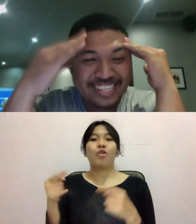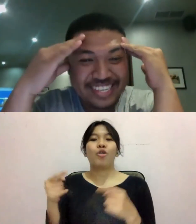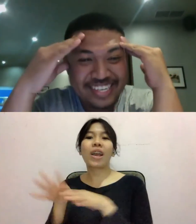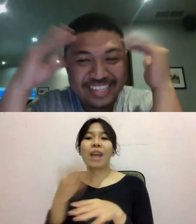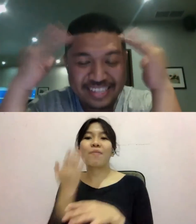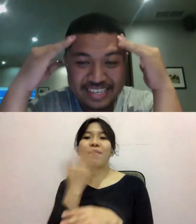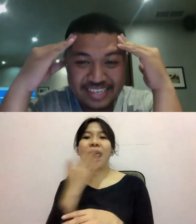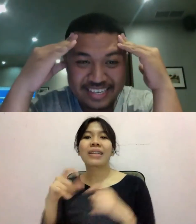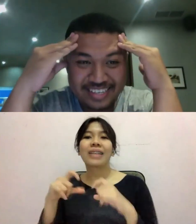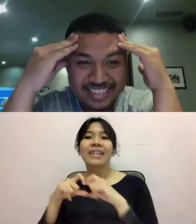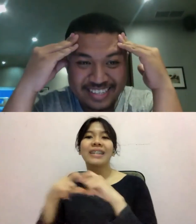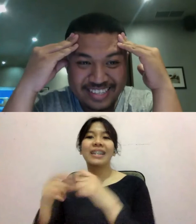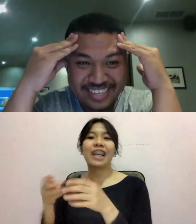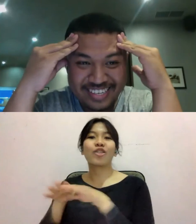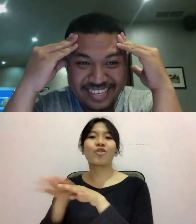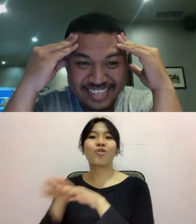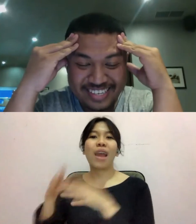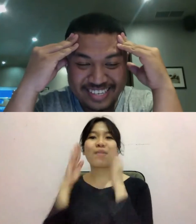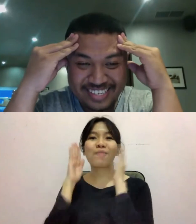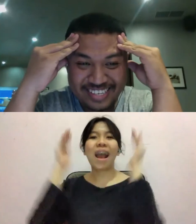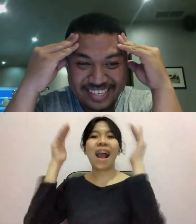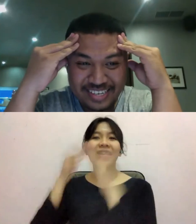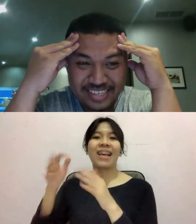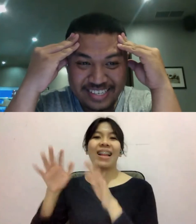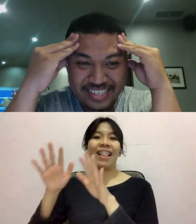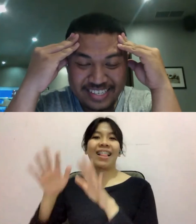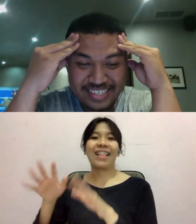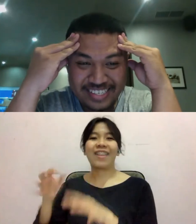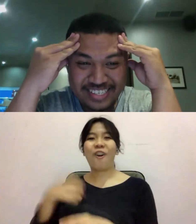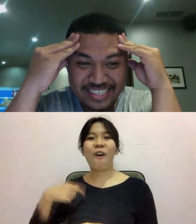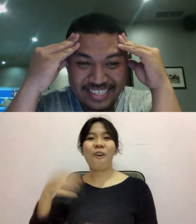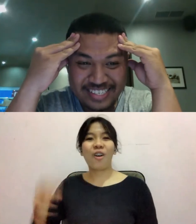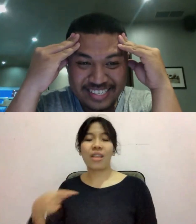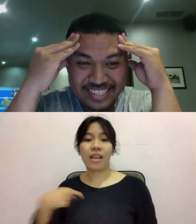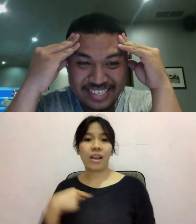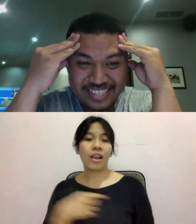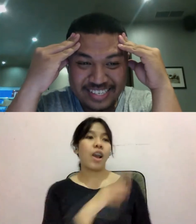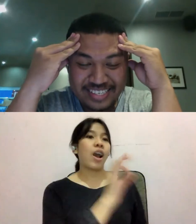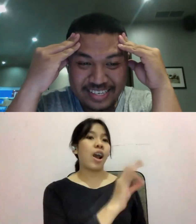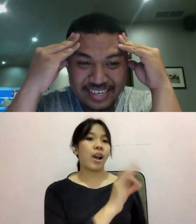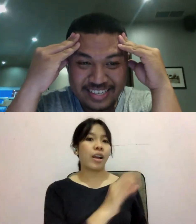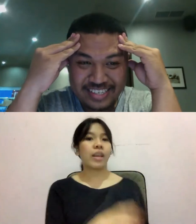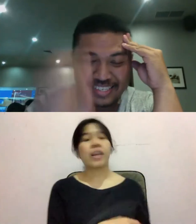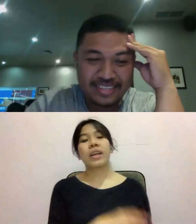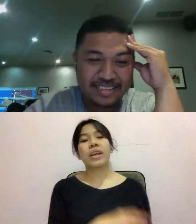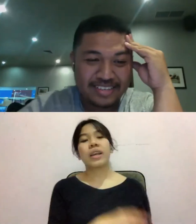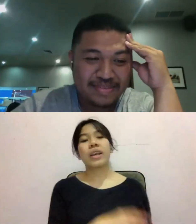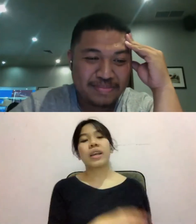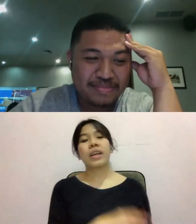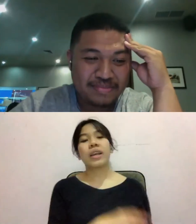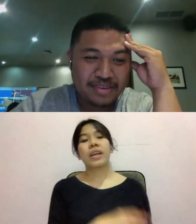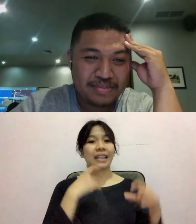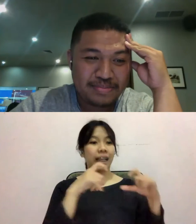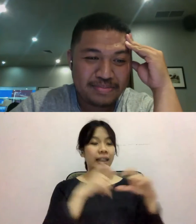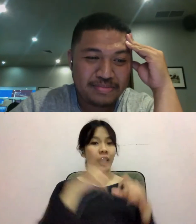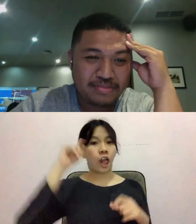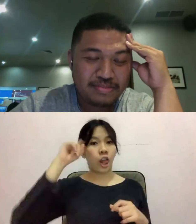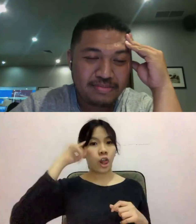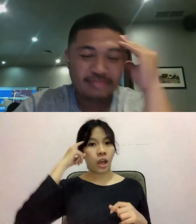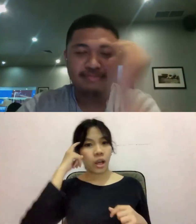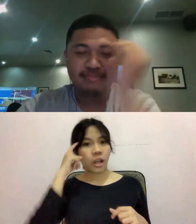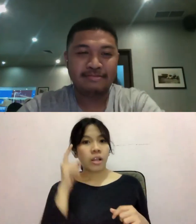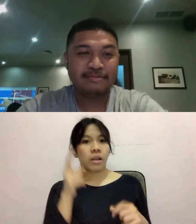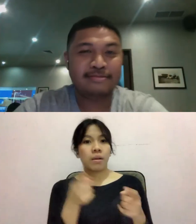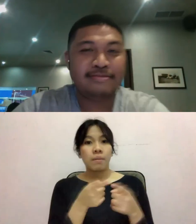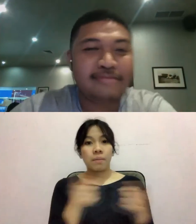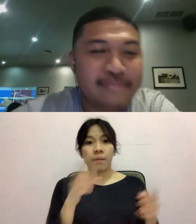Okay, so now let's talk about love versus logic, because there's this society norm that somehow